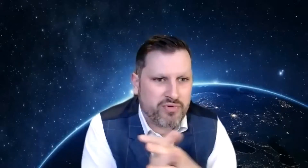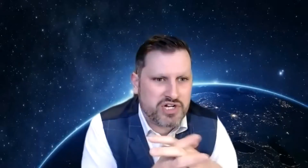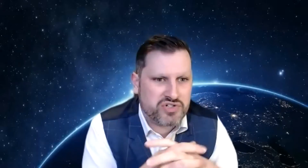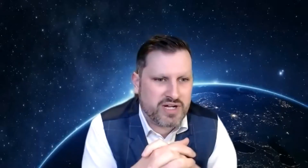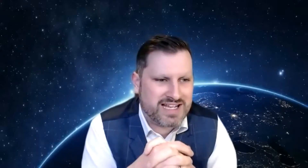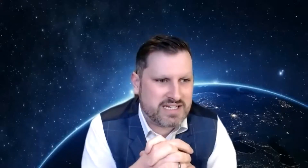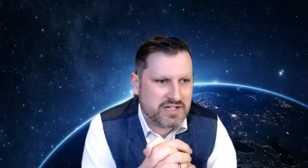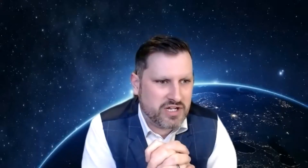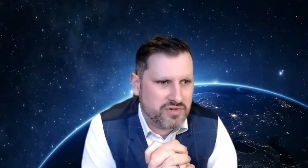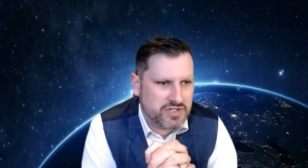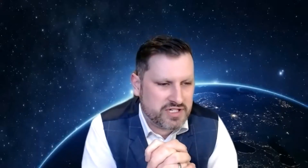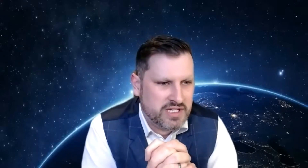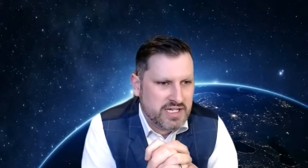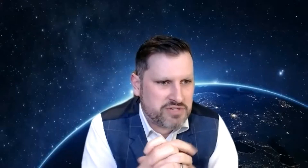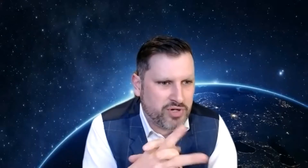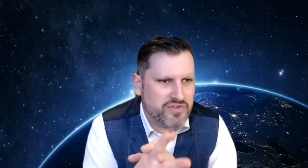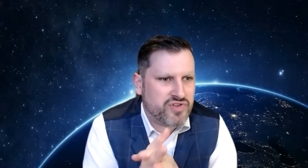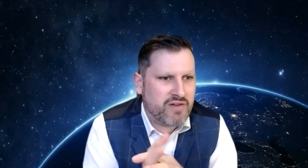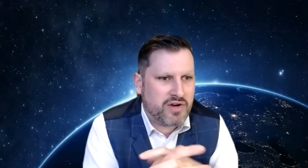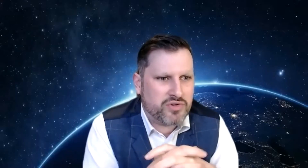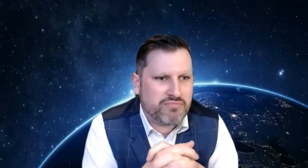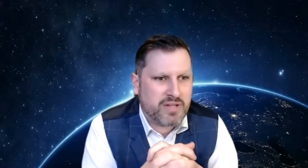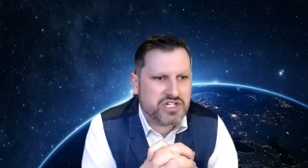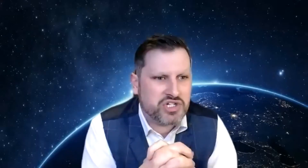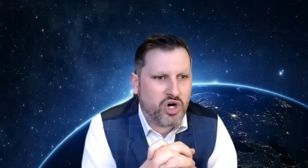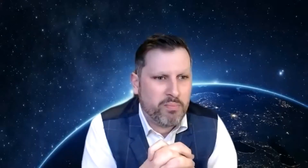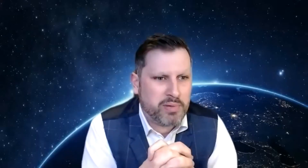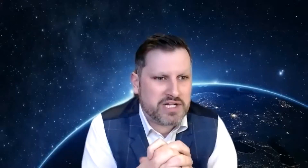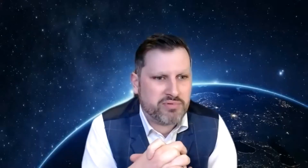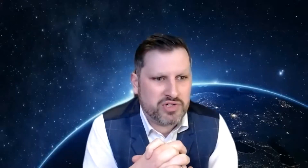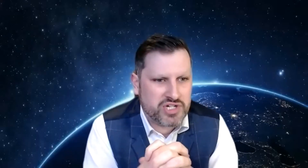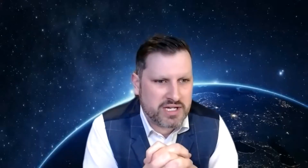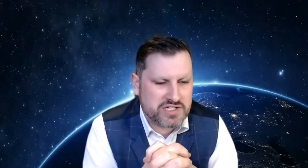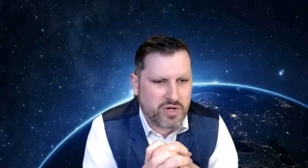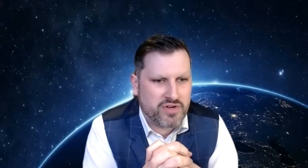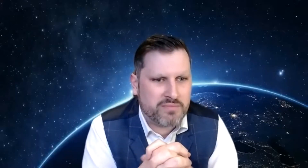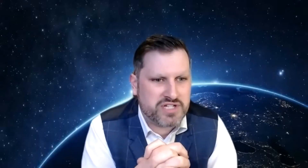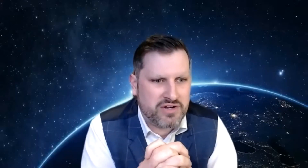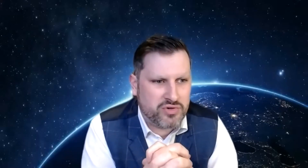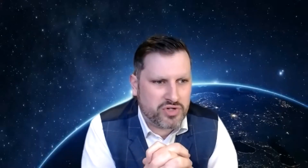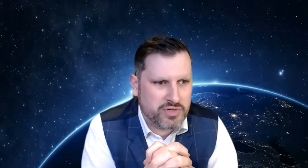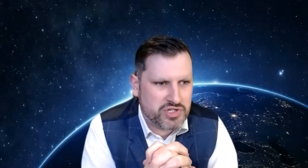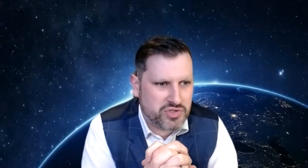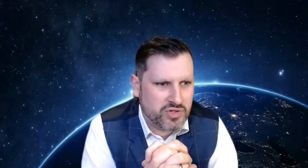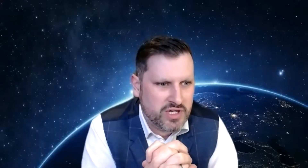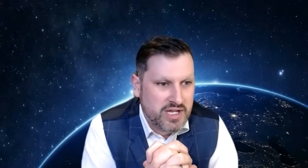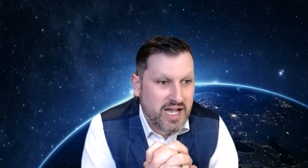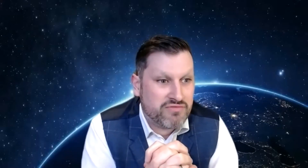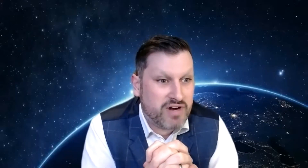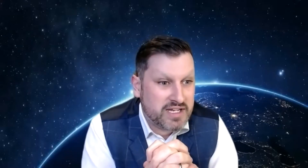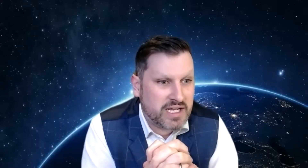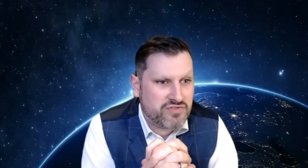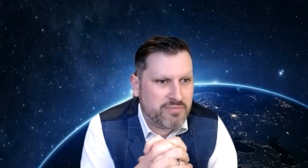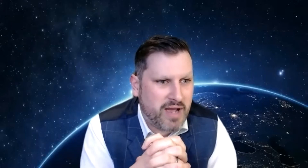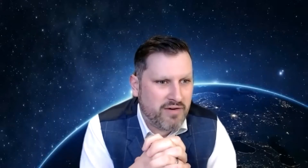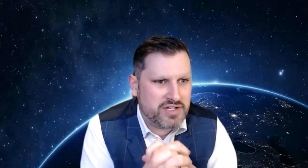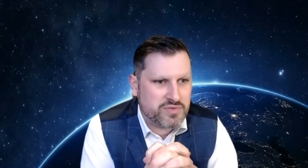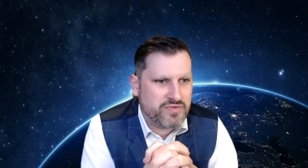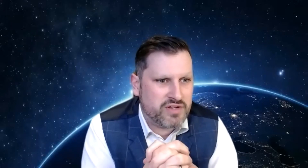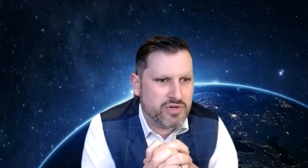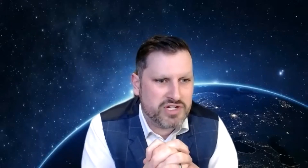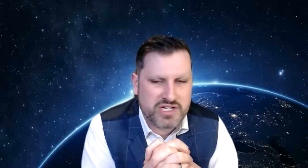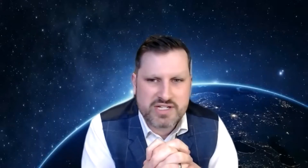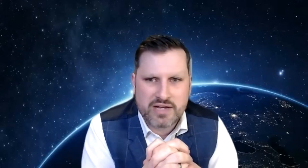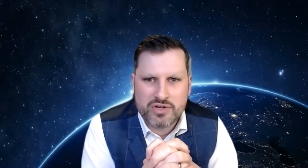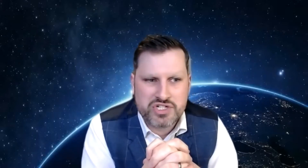to operational asset owners. He has a proven track record of managing complex projects to overcome technical, commercial and regulatory barriers